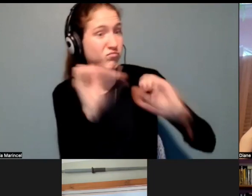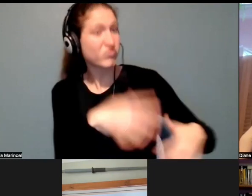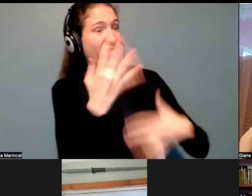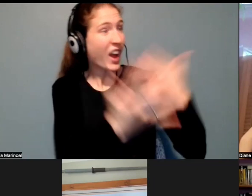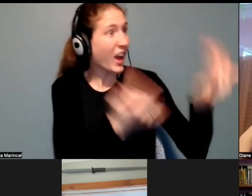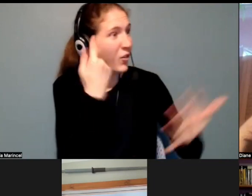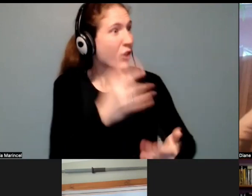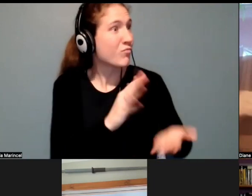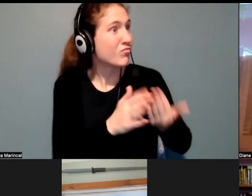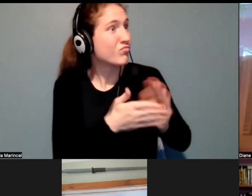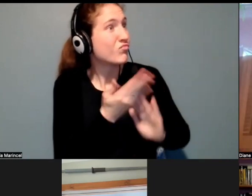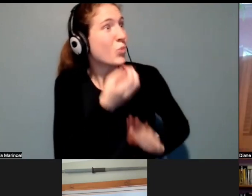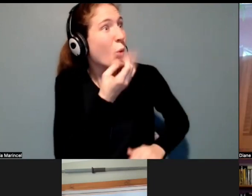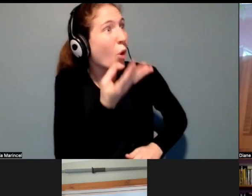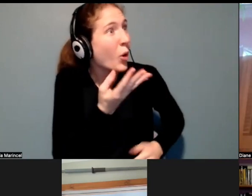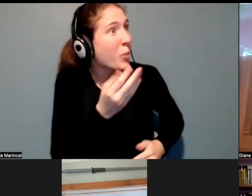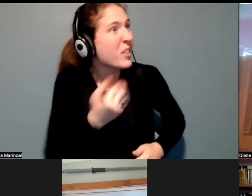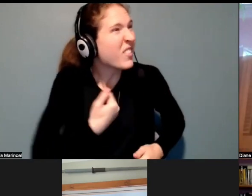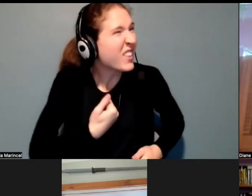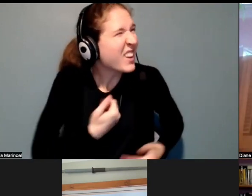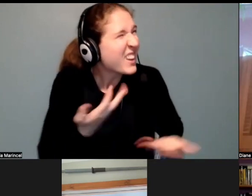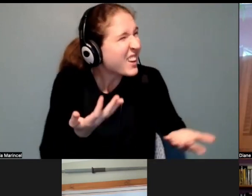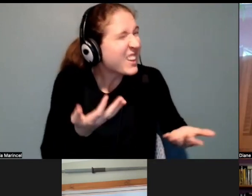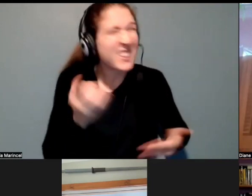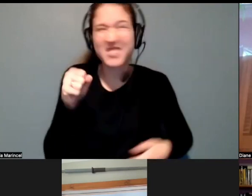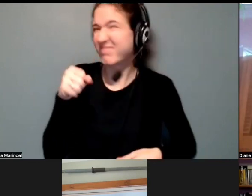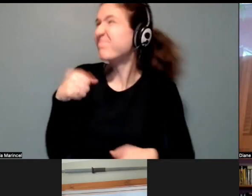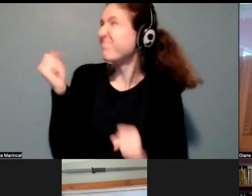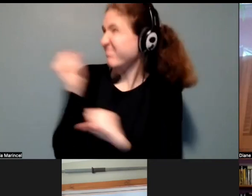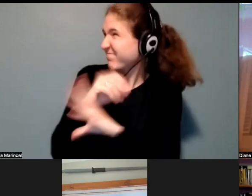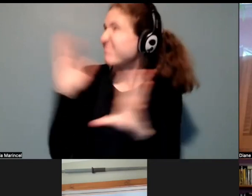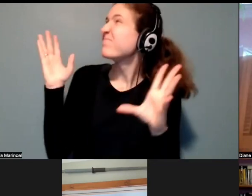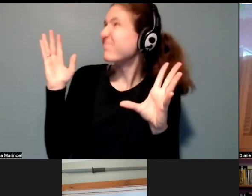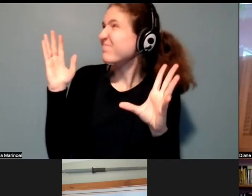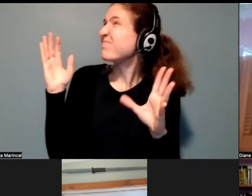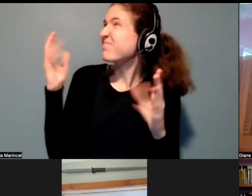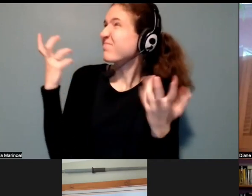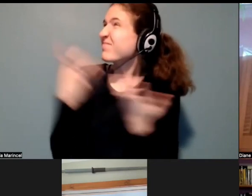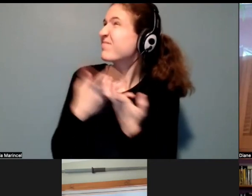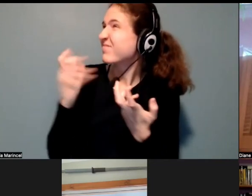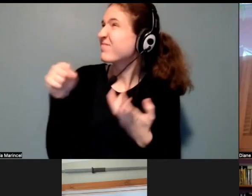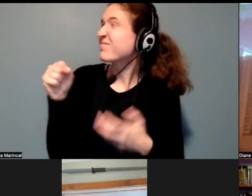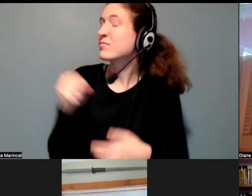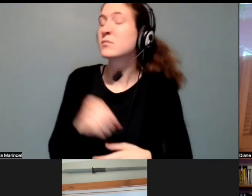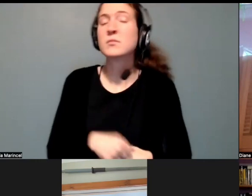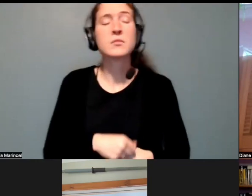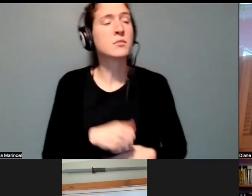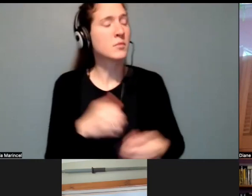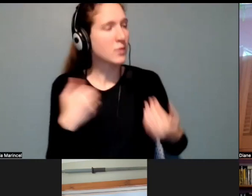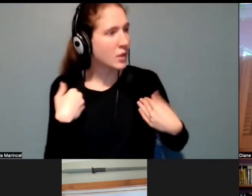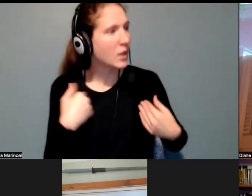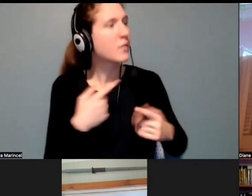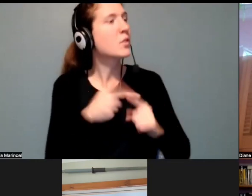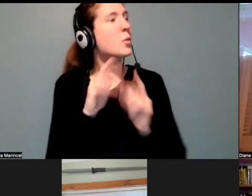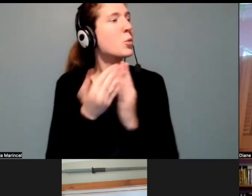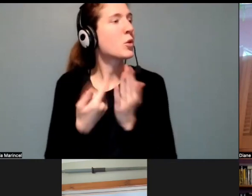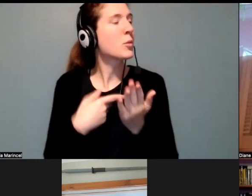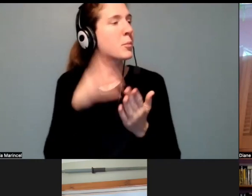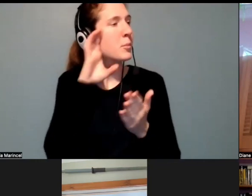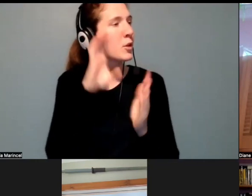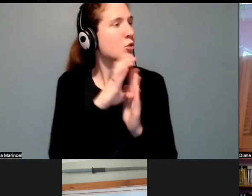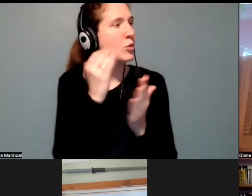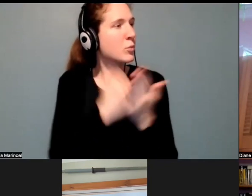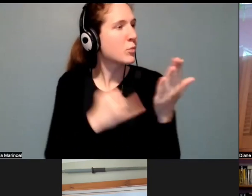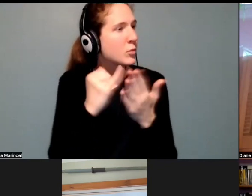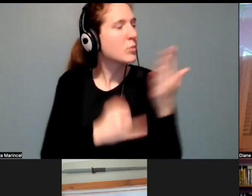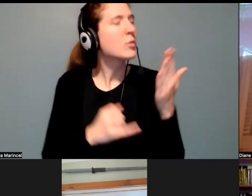yeah, I can see that. What a great analogy. Yeah. I have another book that I illustrated, and it's another one with Cy Montgomery,